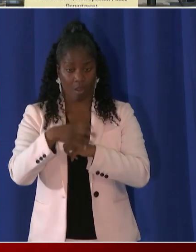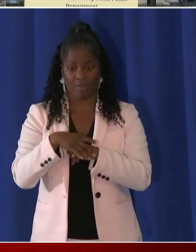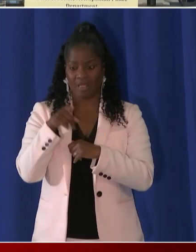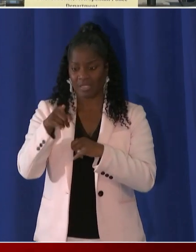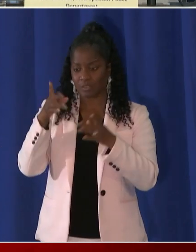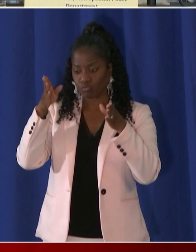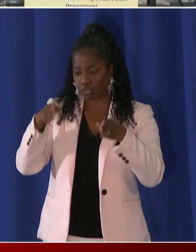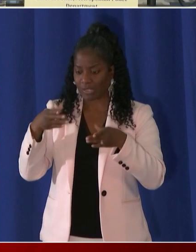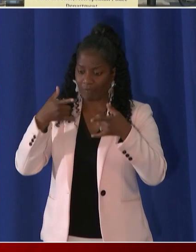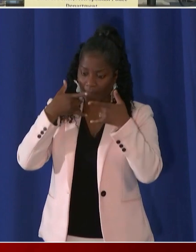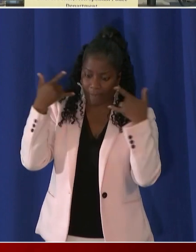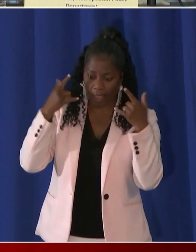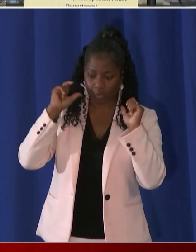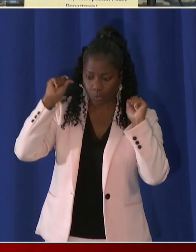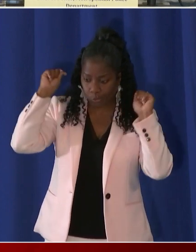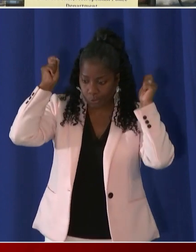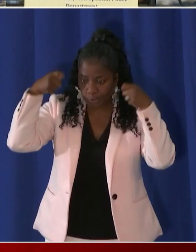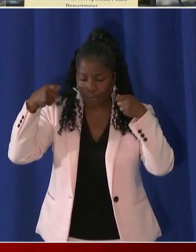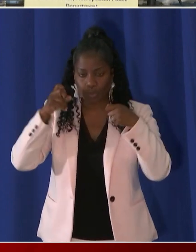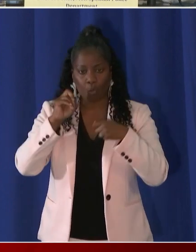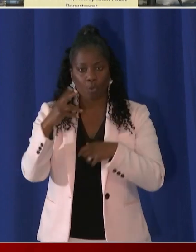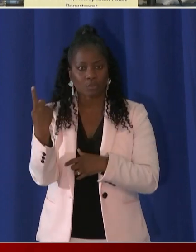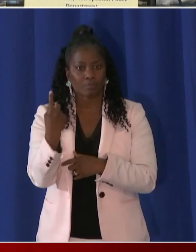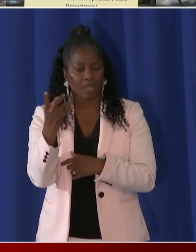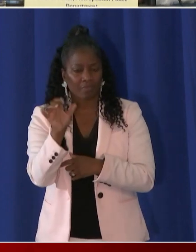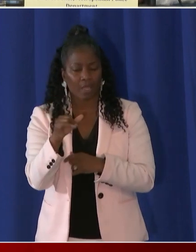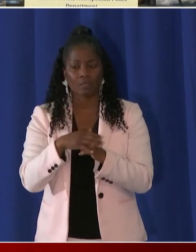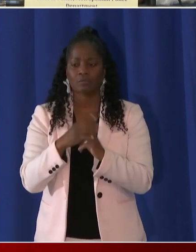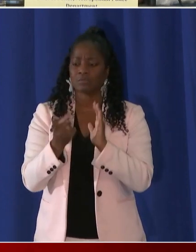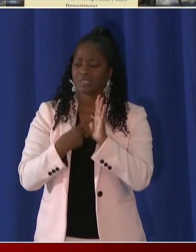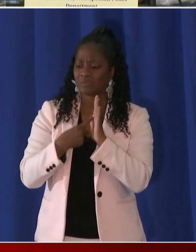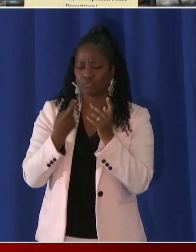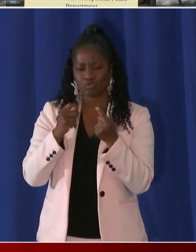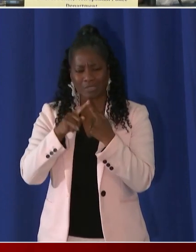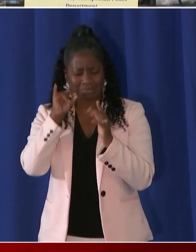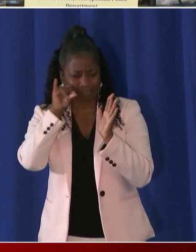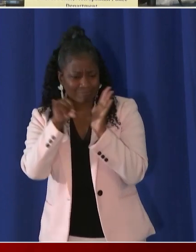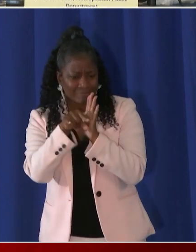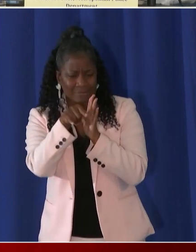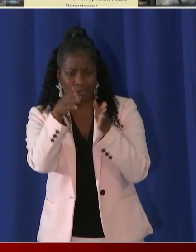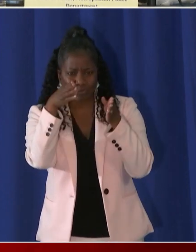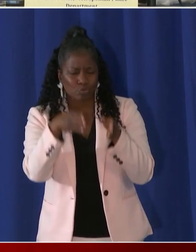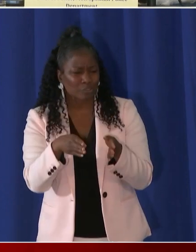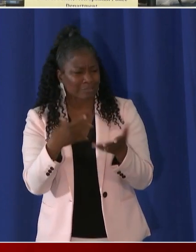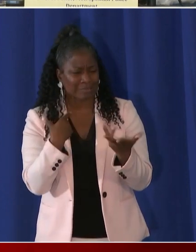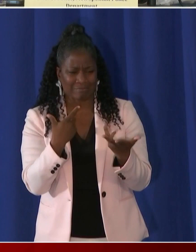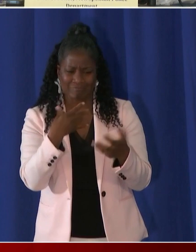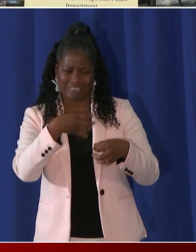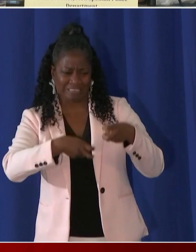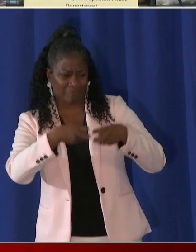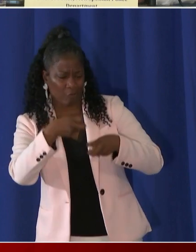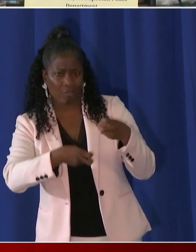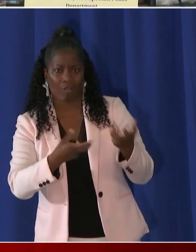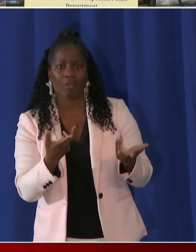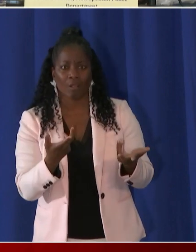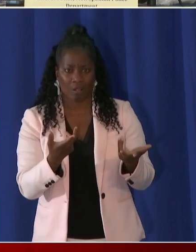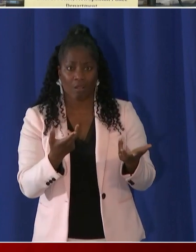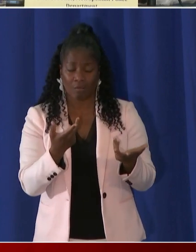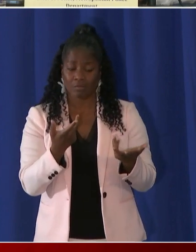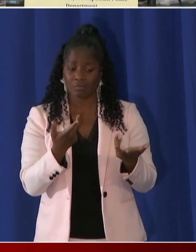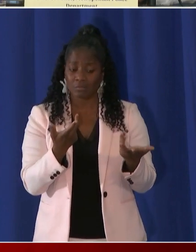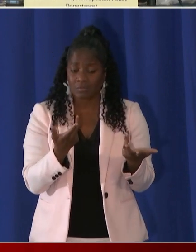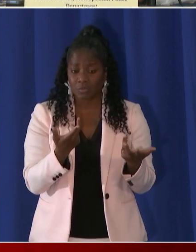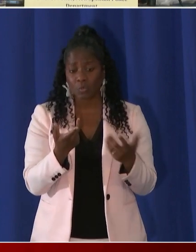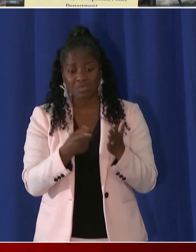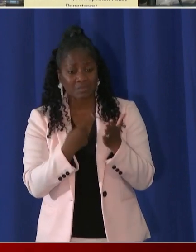mask over their face or they have a hood on or something like that, sometimes identifying the person responsible can be very difficult to do. Right?